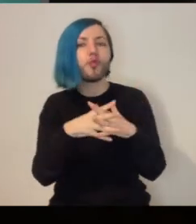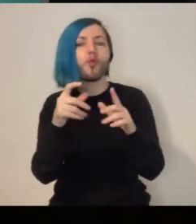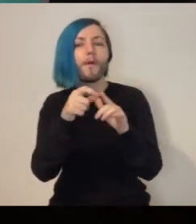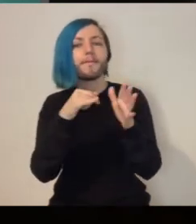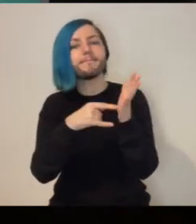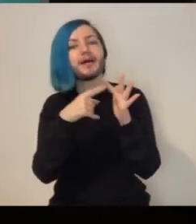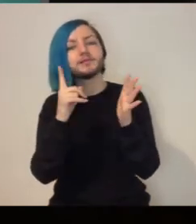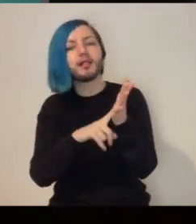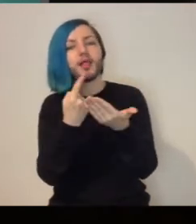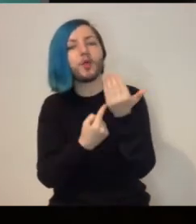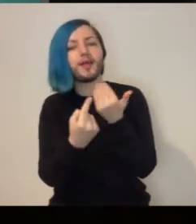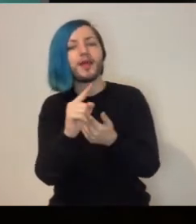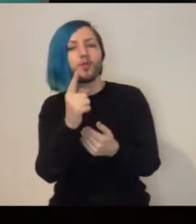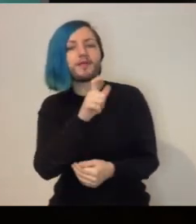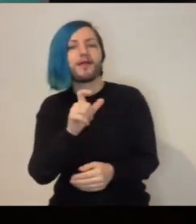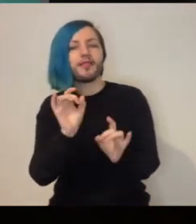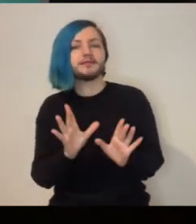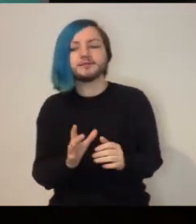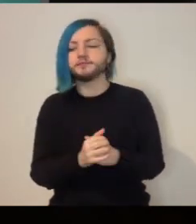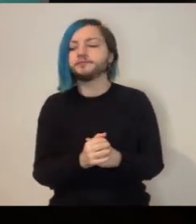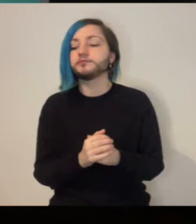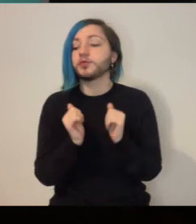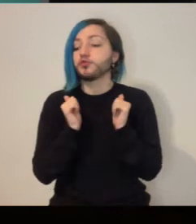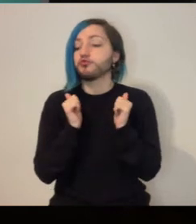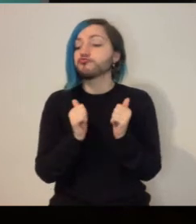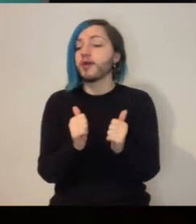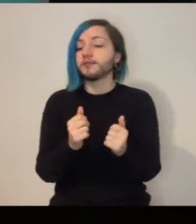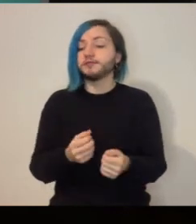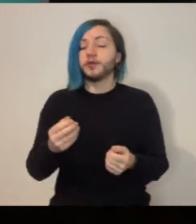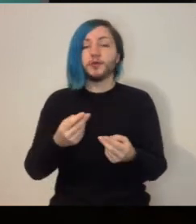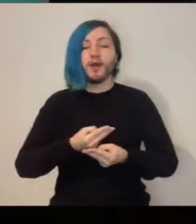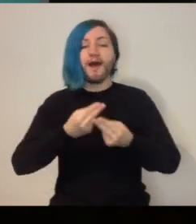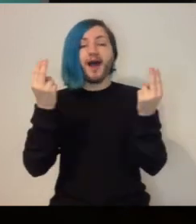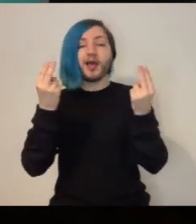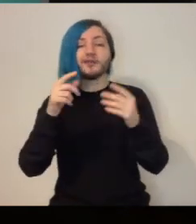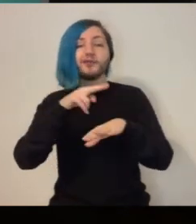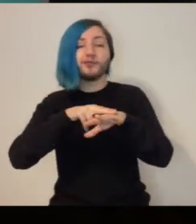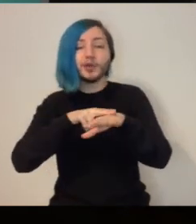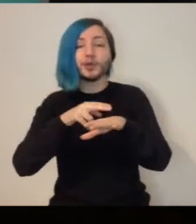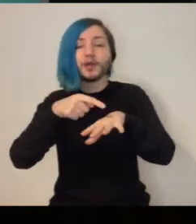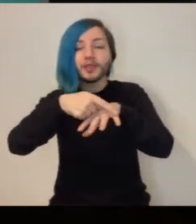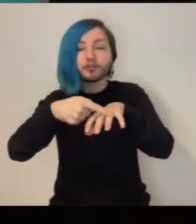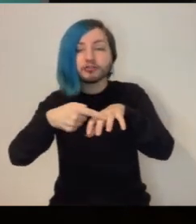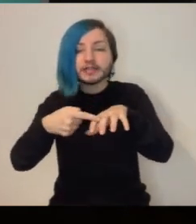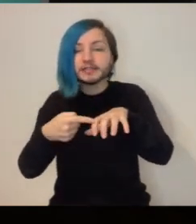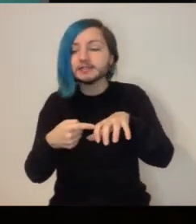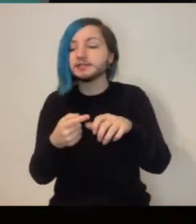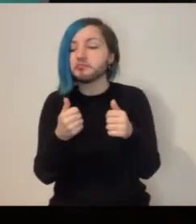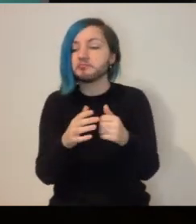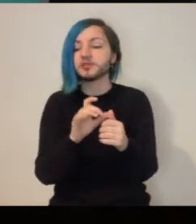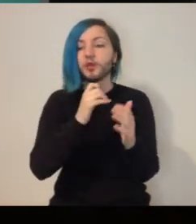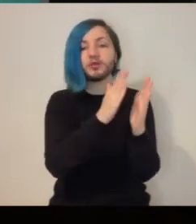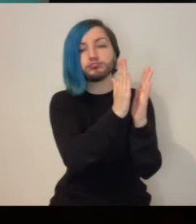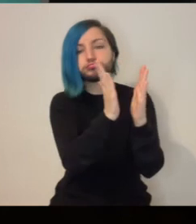pastel. Wait, that's the highlight, so I need blue here. I've got some lovely little creases of the fingers. And then what I would do